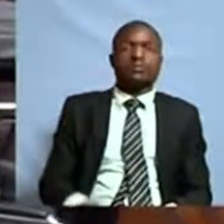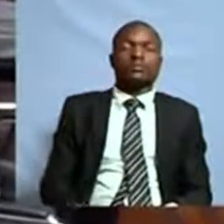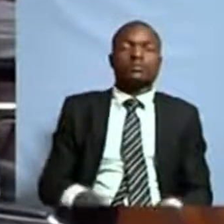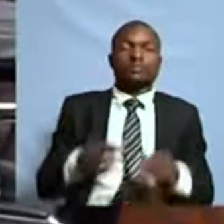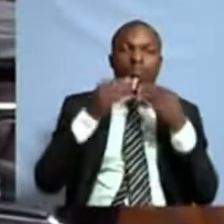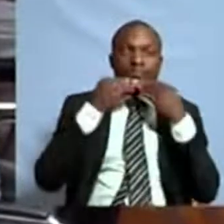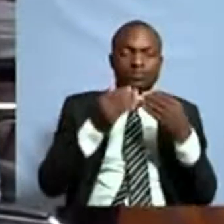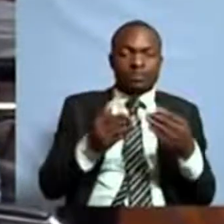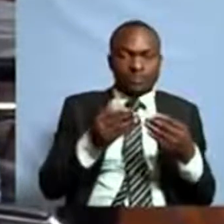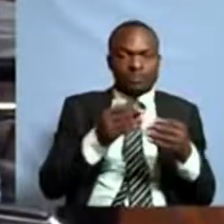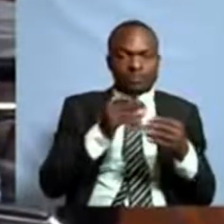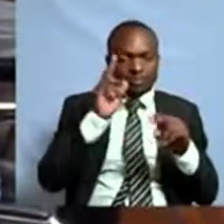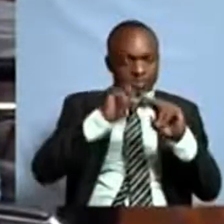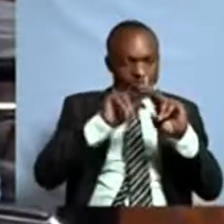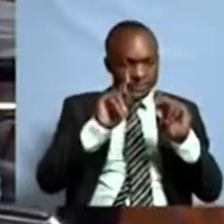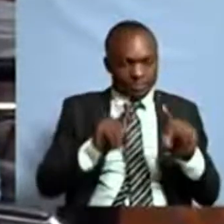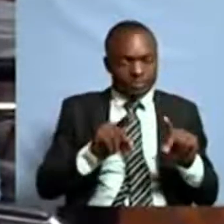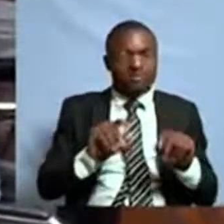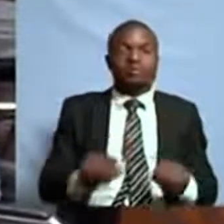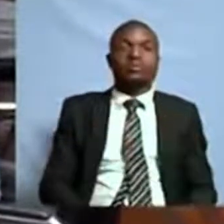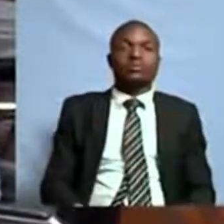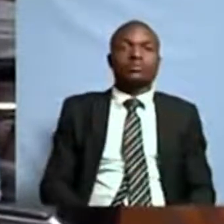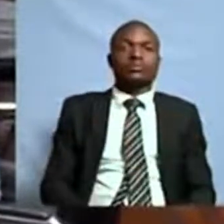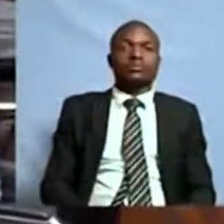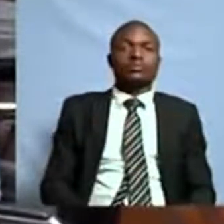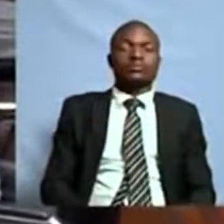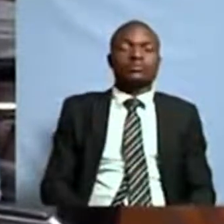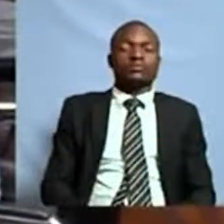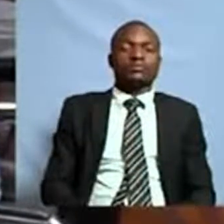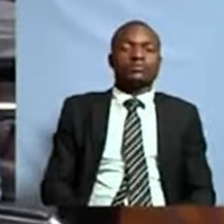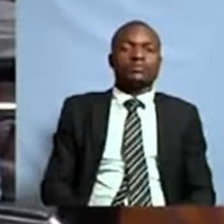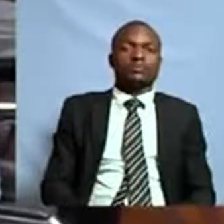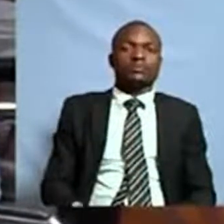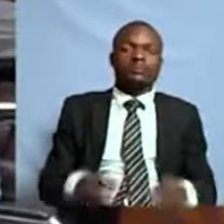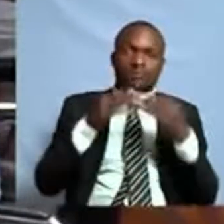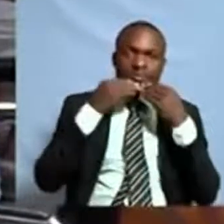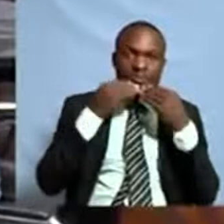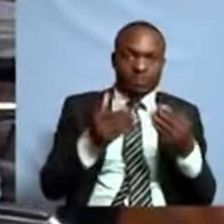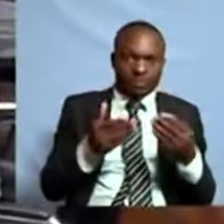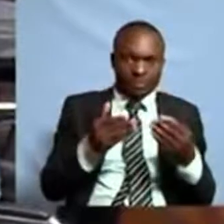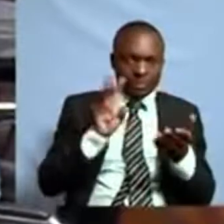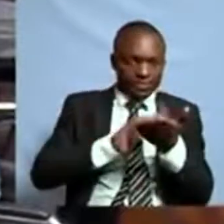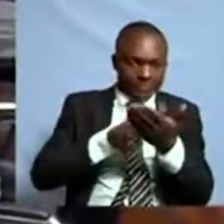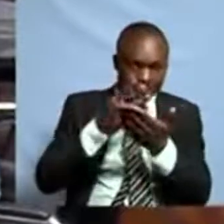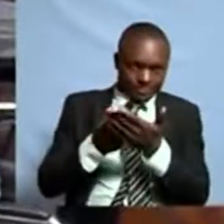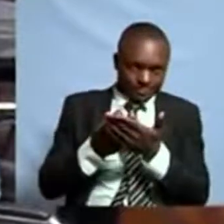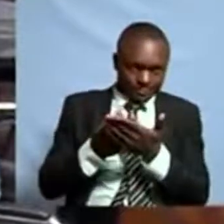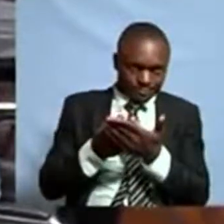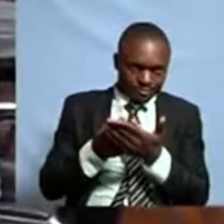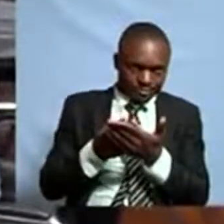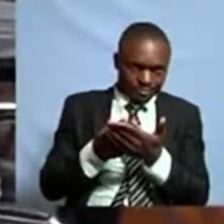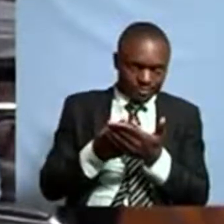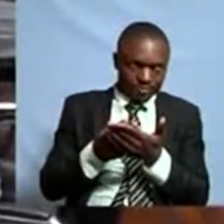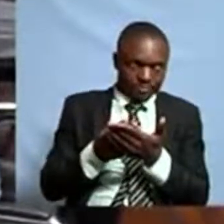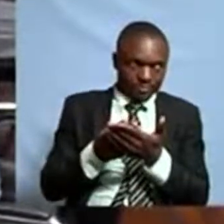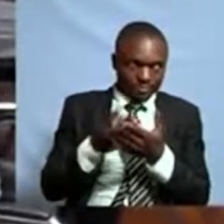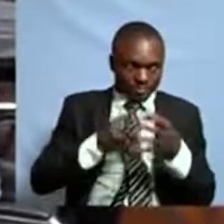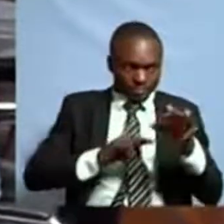Thank you, Honorable Chairperson, and I'd like to thank the witness for the